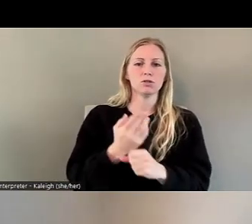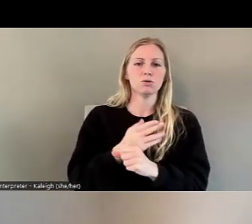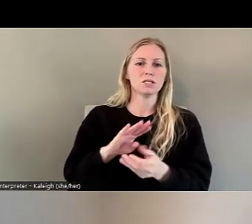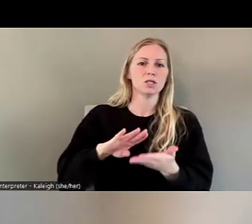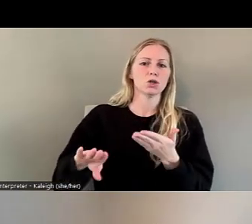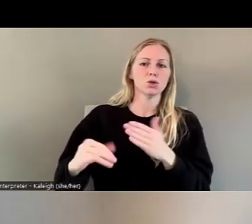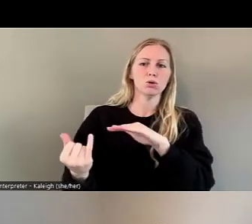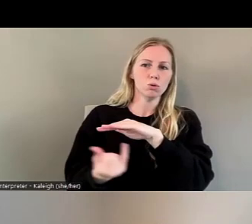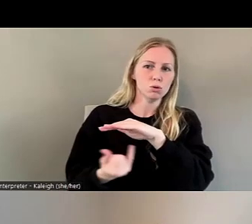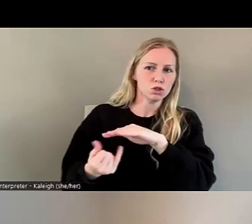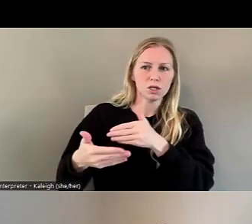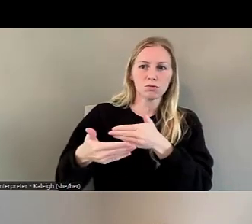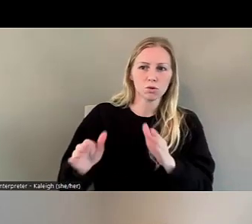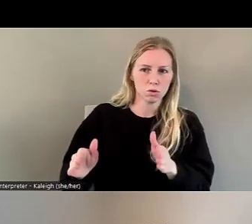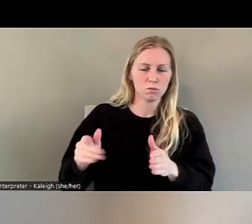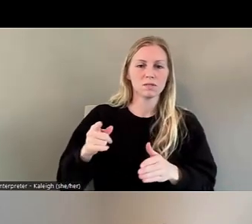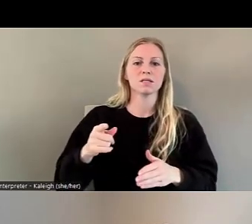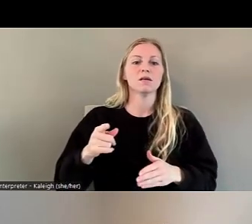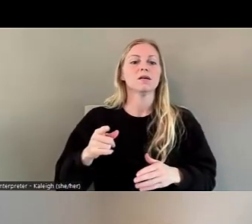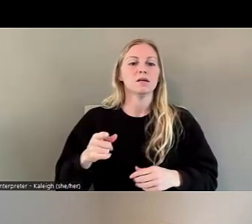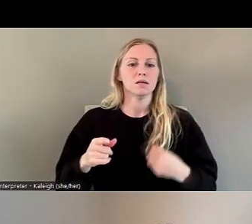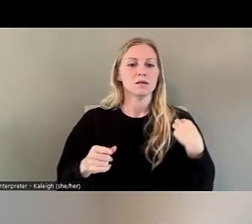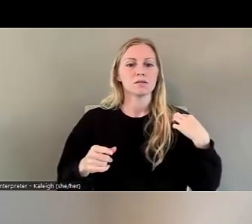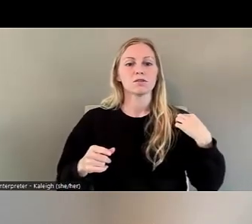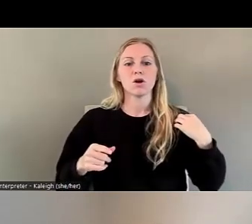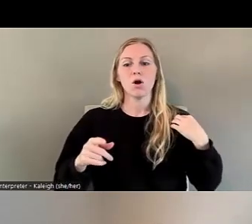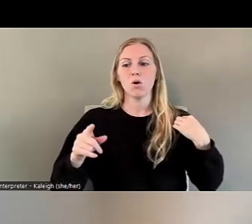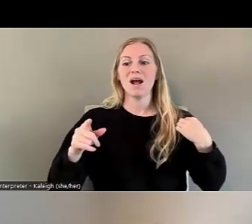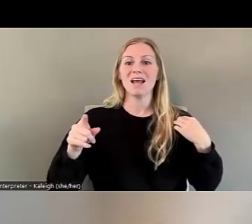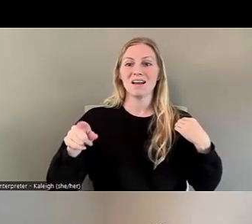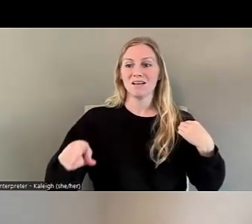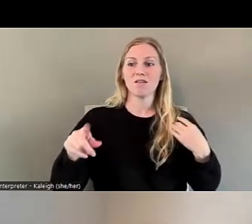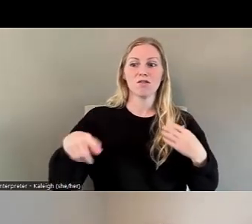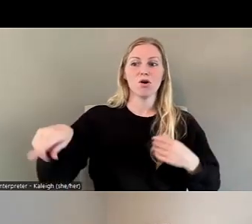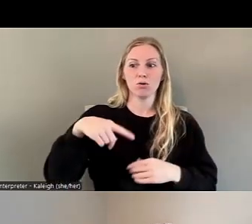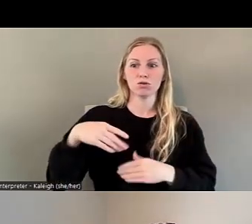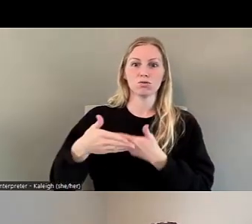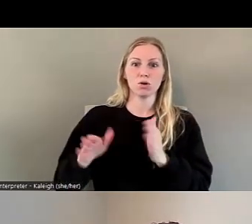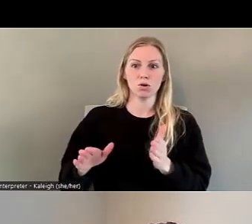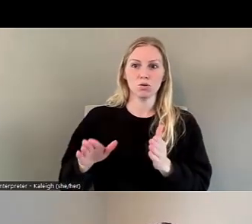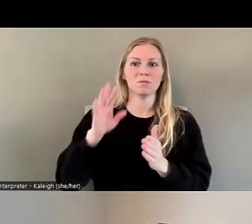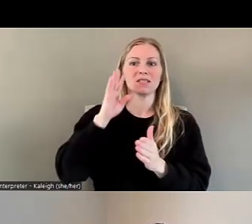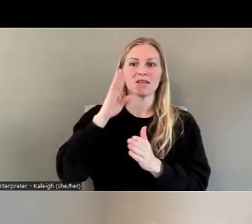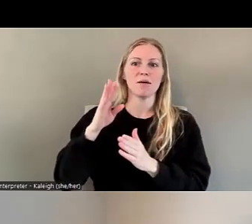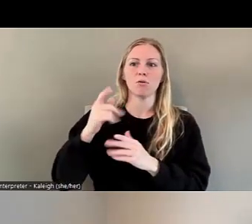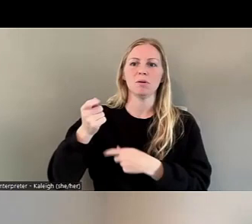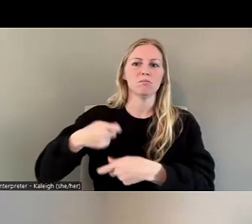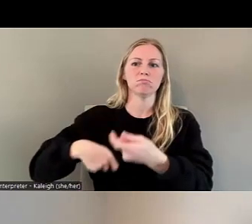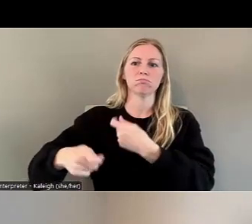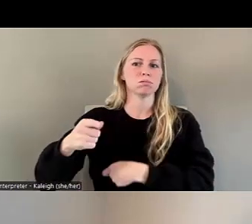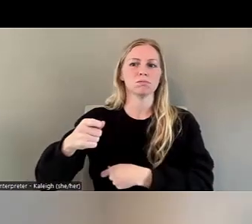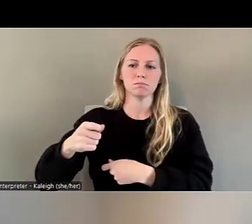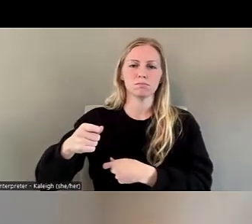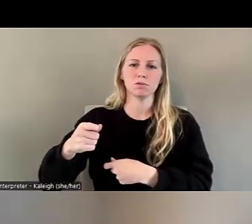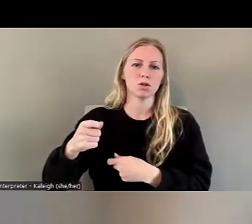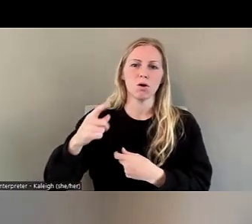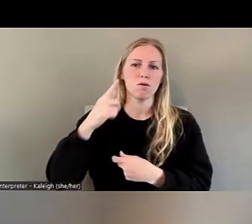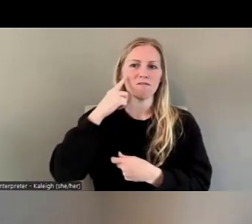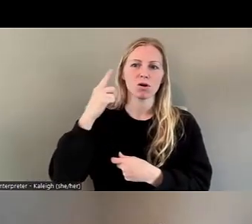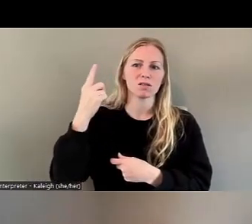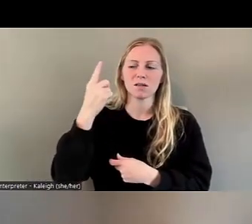rooms and dismantle and repurpose existing seclusion rooms for purposes other than student behavior or